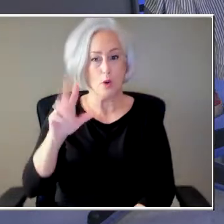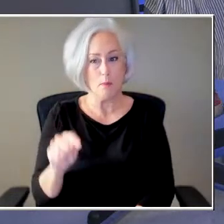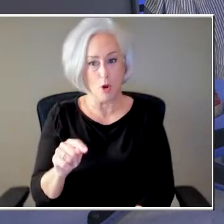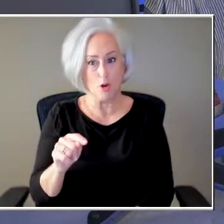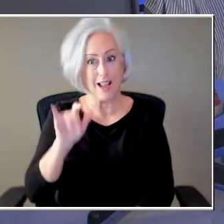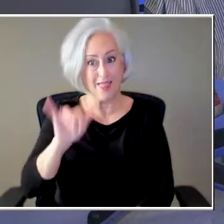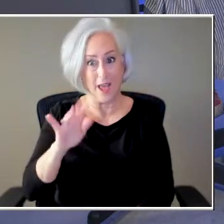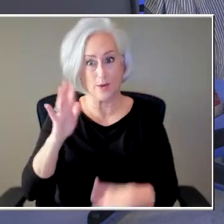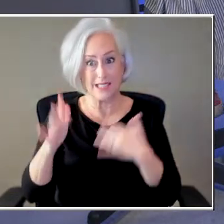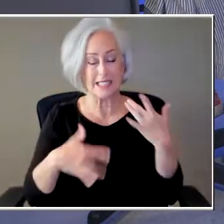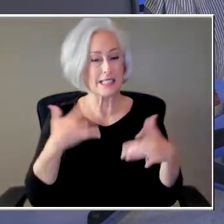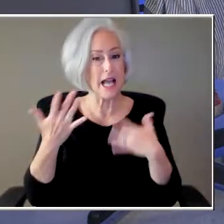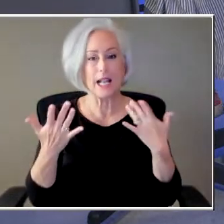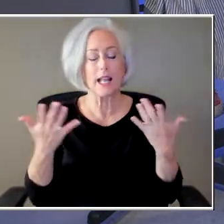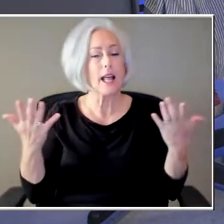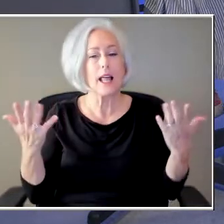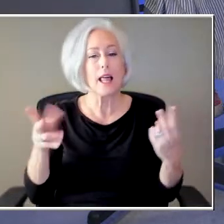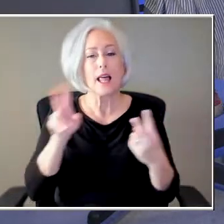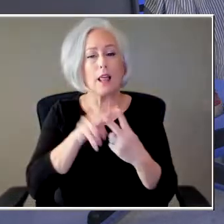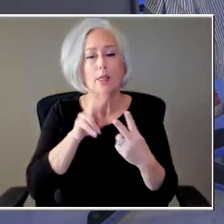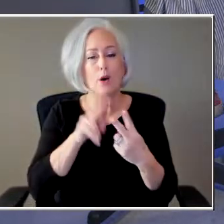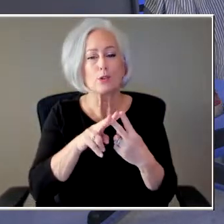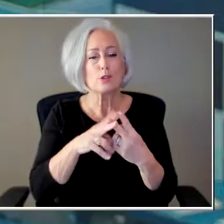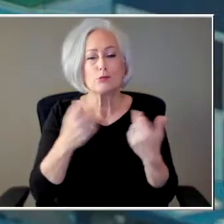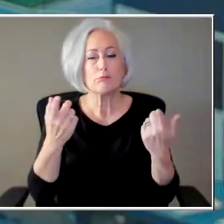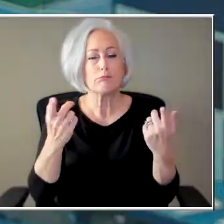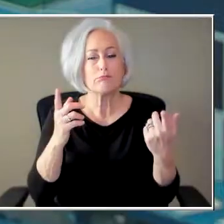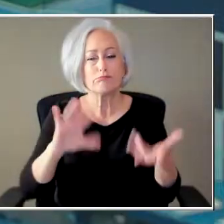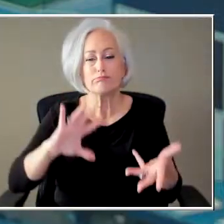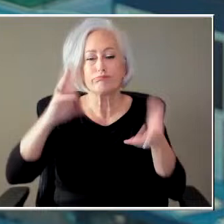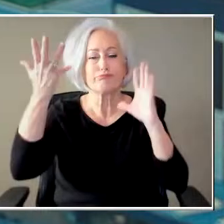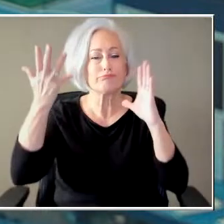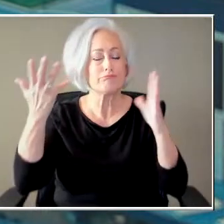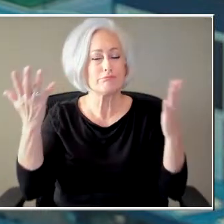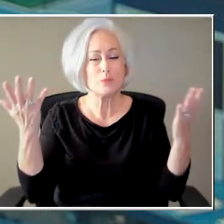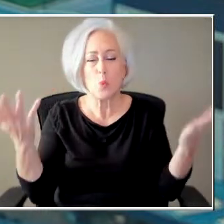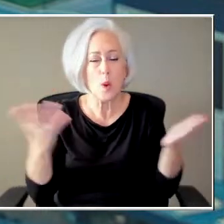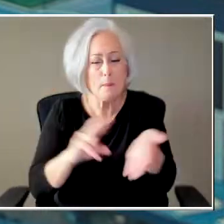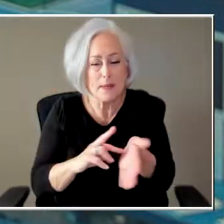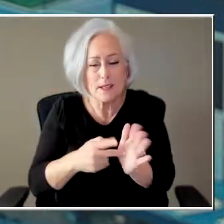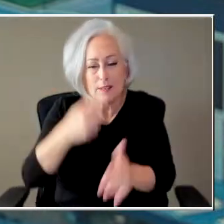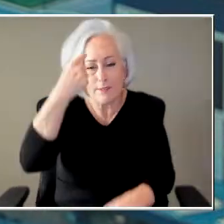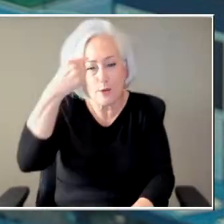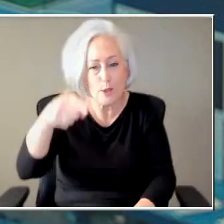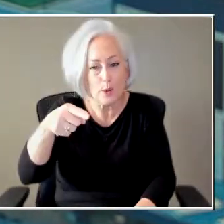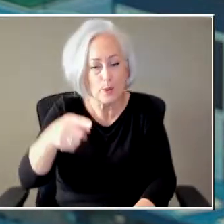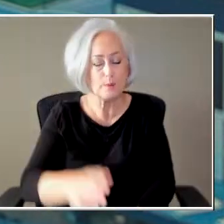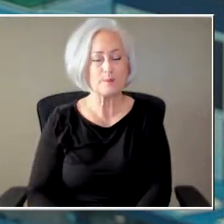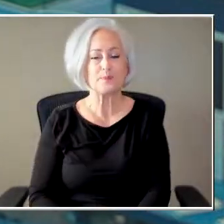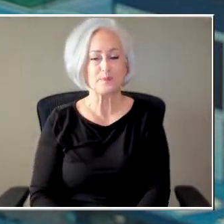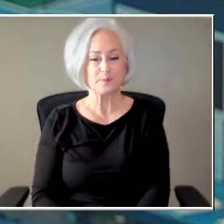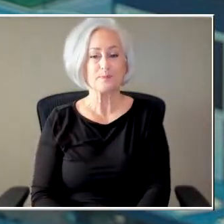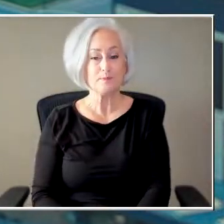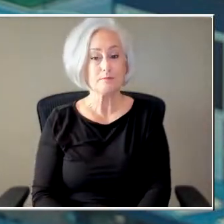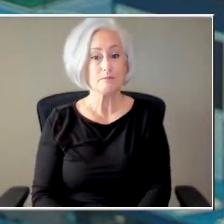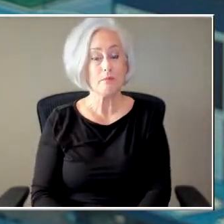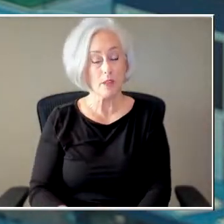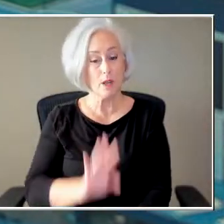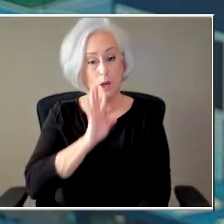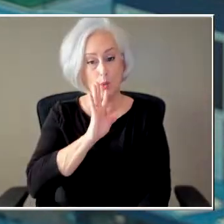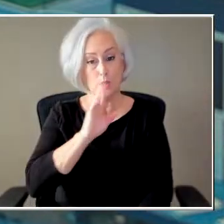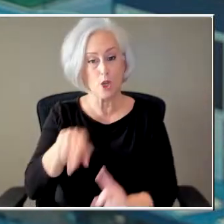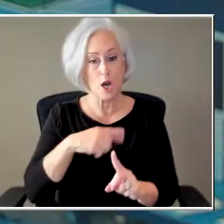What did those two big things mean to you? It was, we talk about grief,